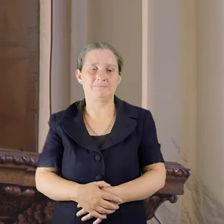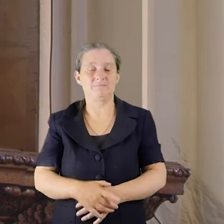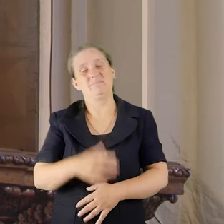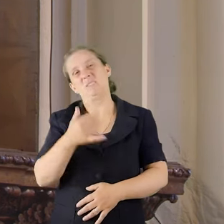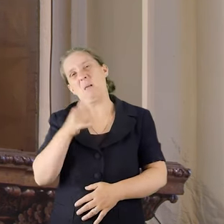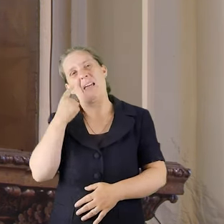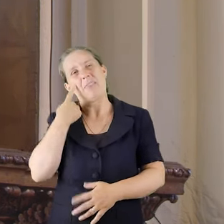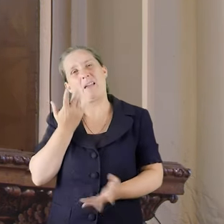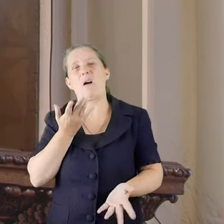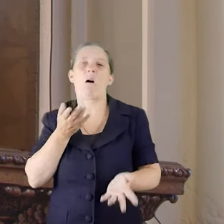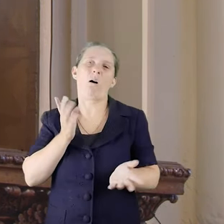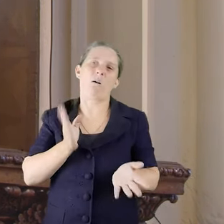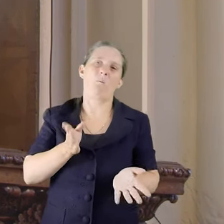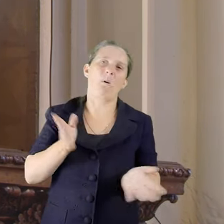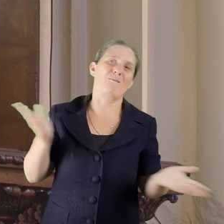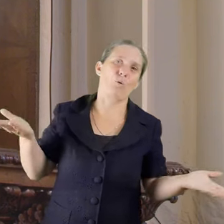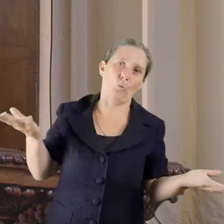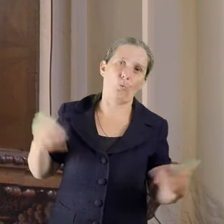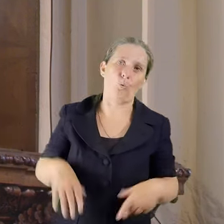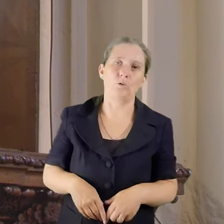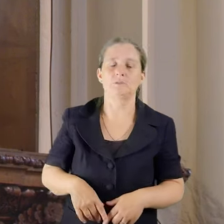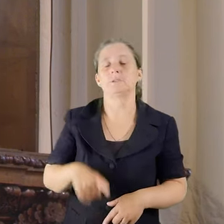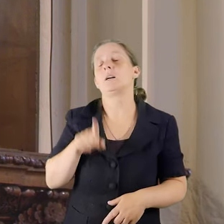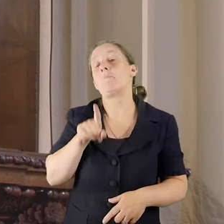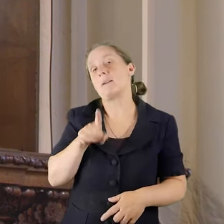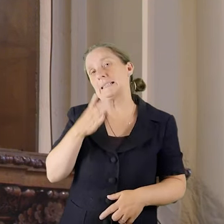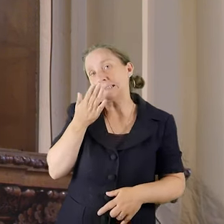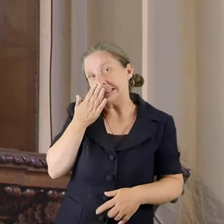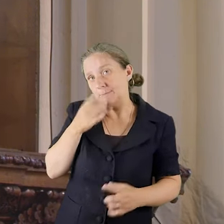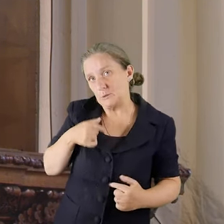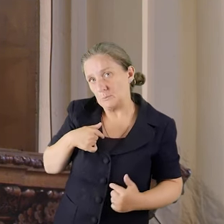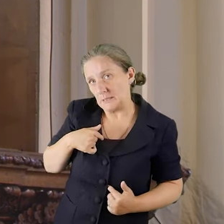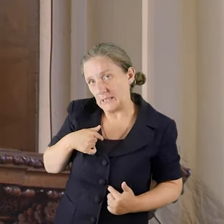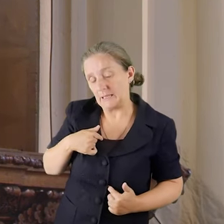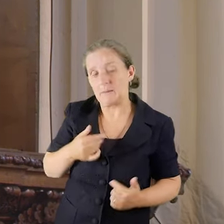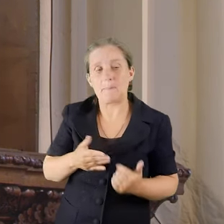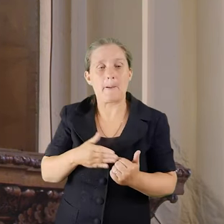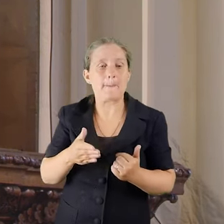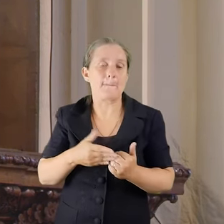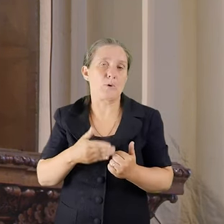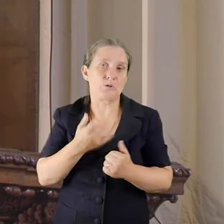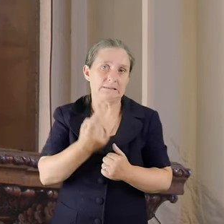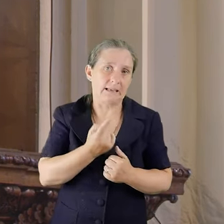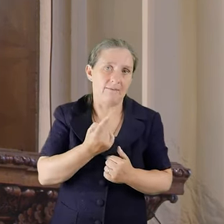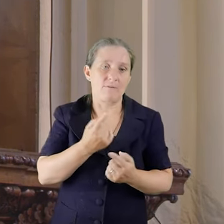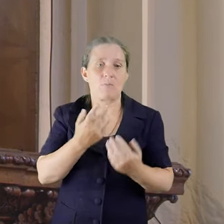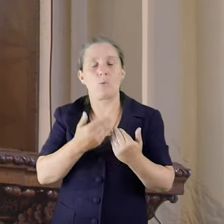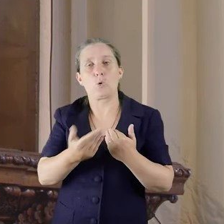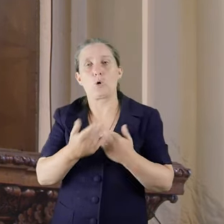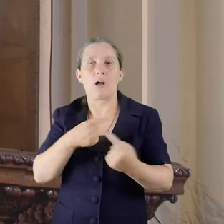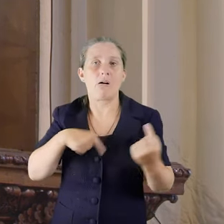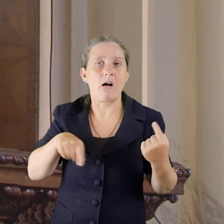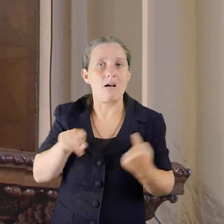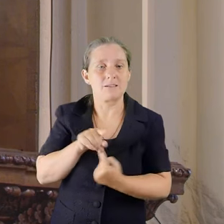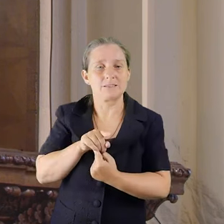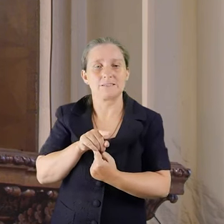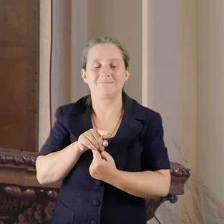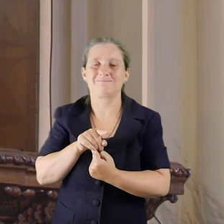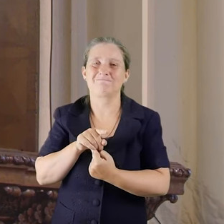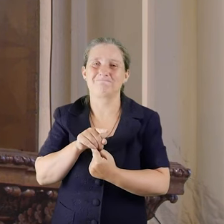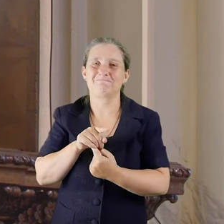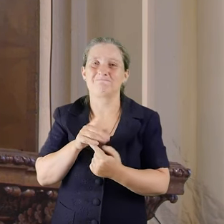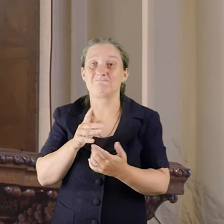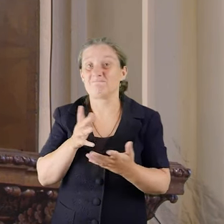Now, you might think that's quite obvious. But actually, it seems to me that becoming more you, more us, is